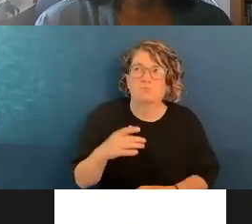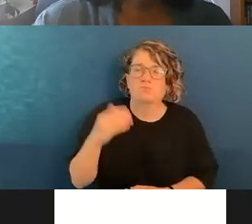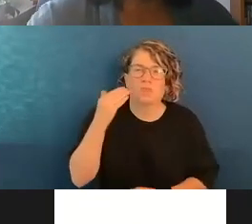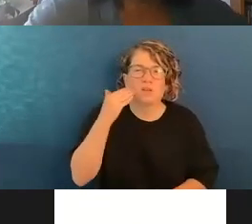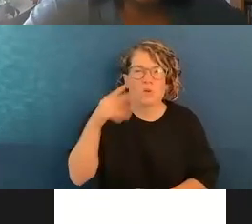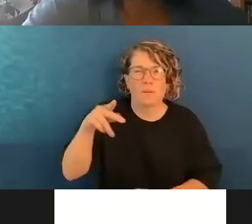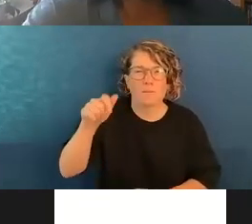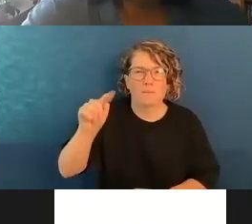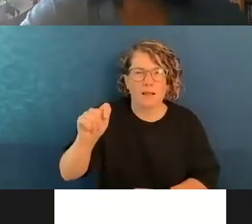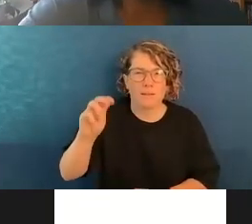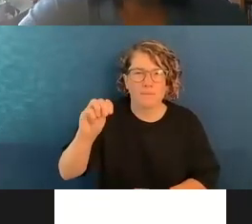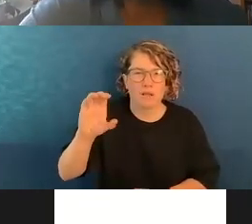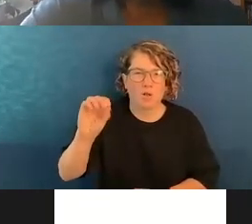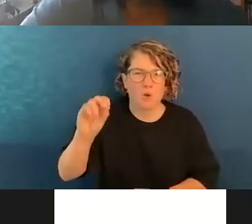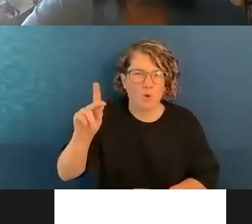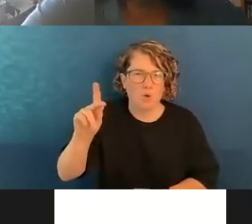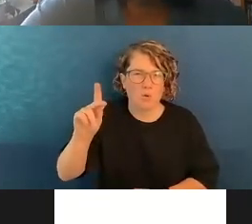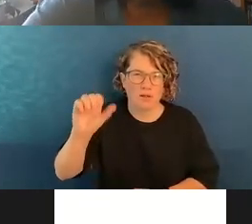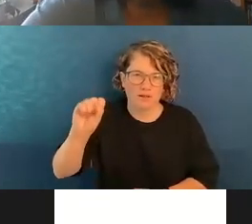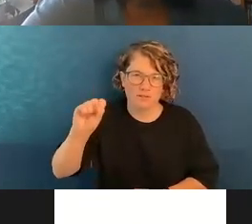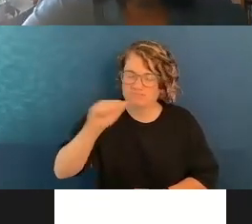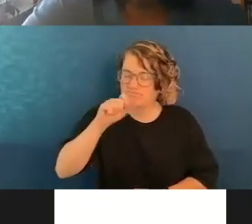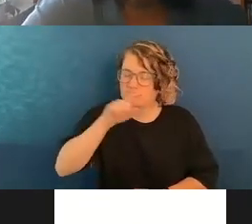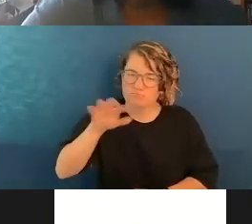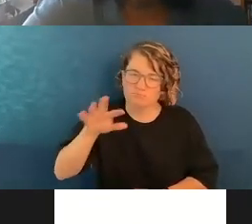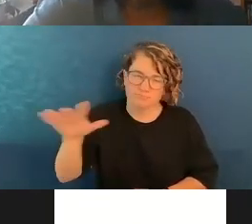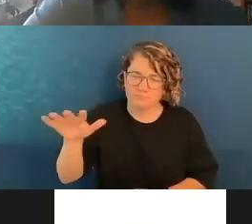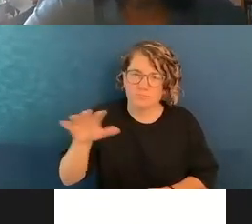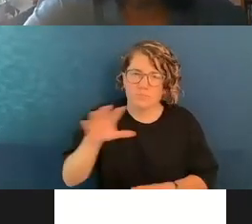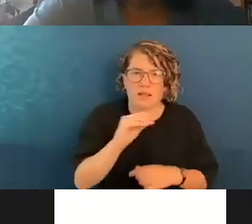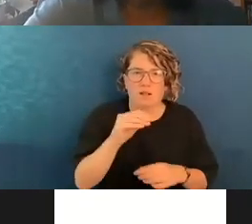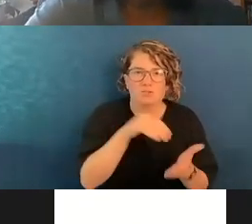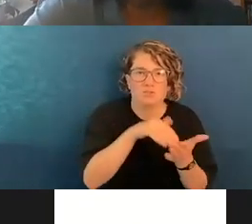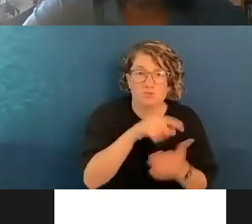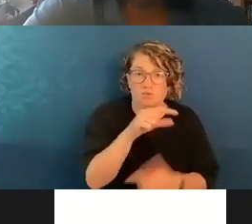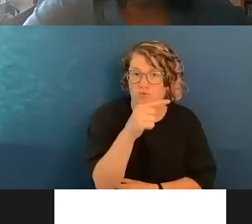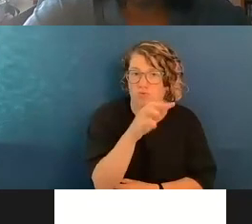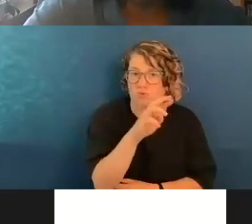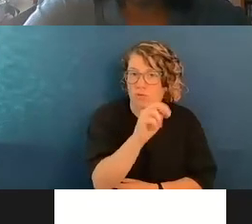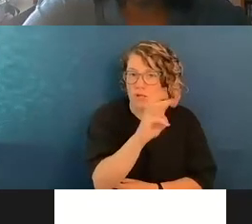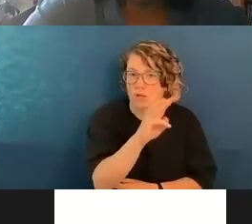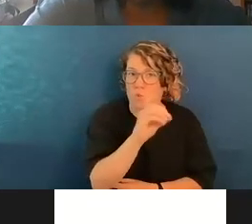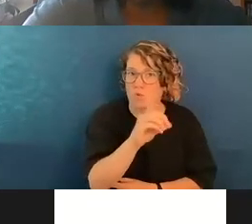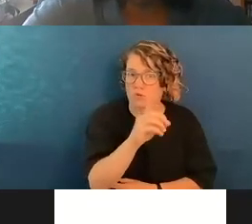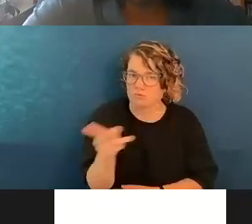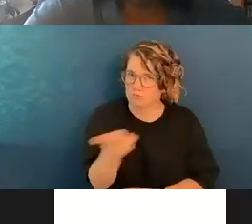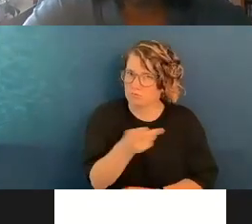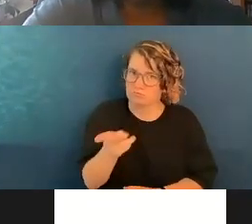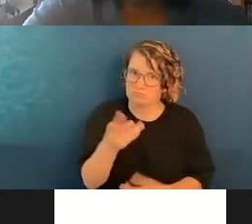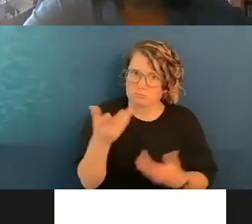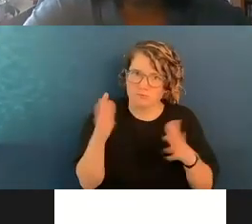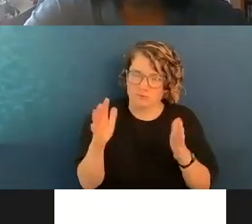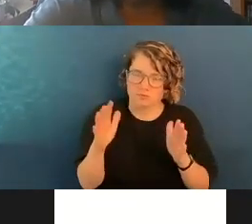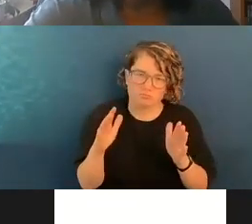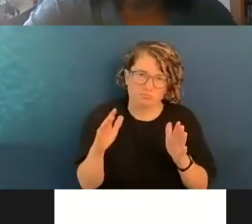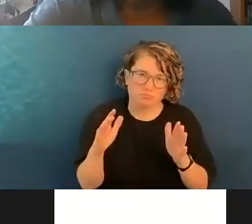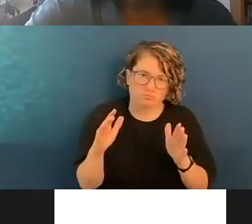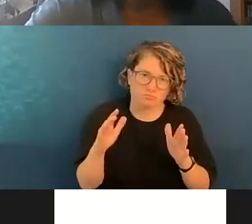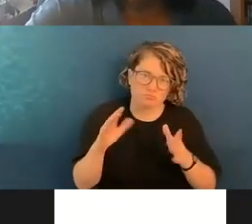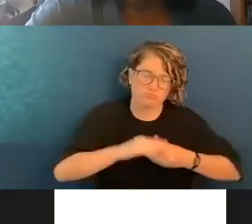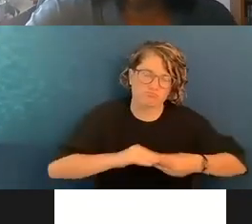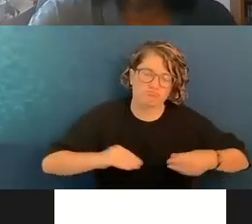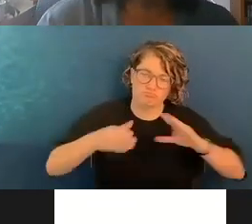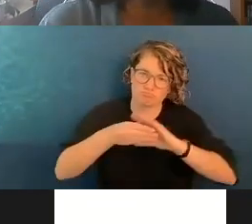McCocus and Dr. Greenwood have spoken beautifully about this. There is a